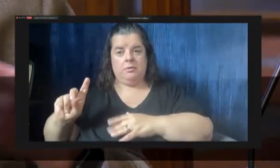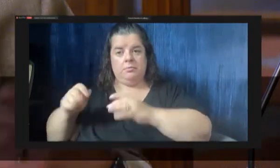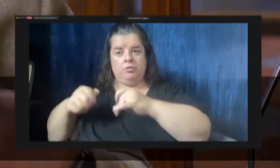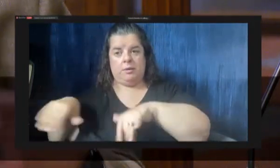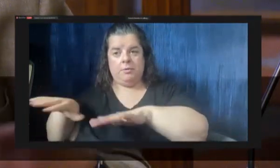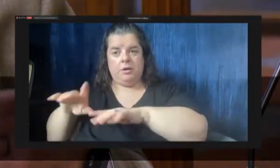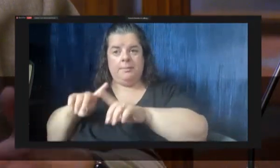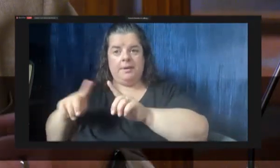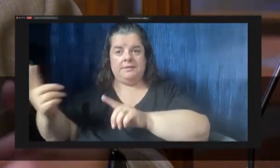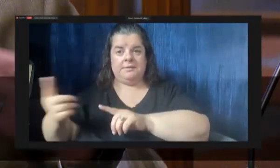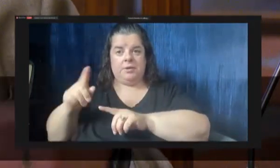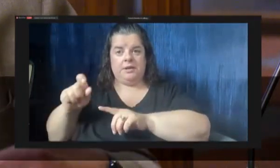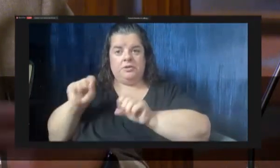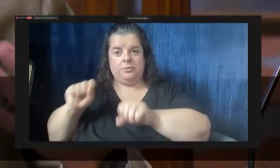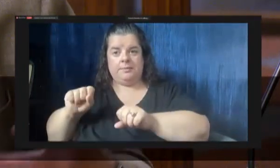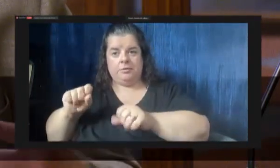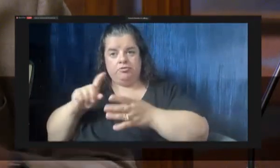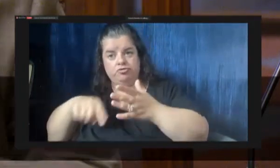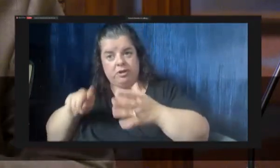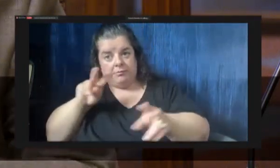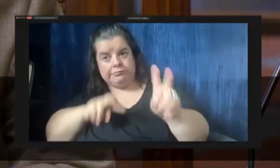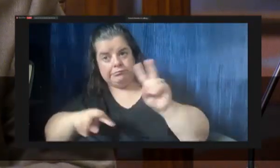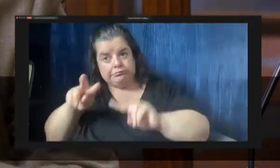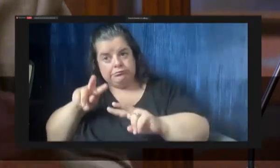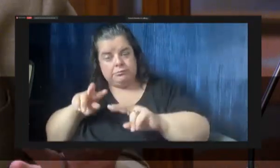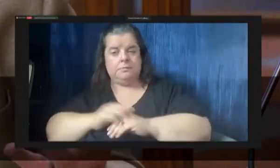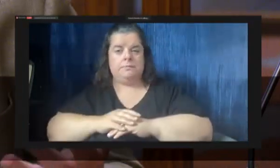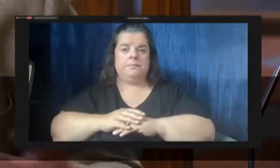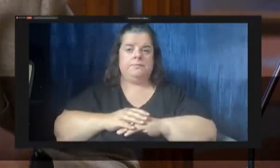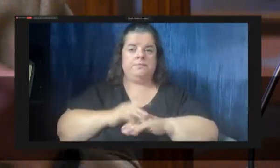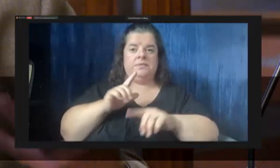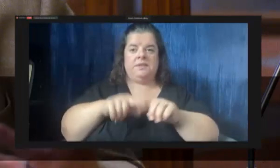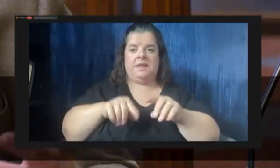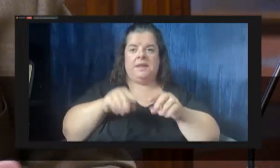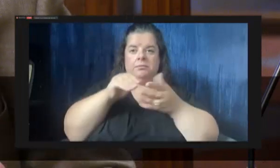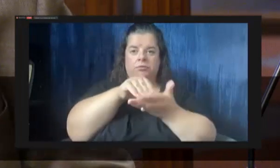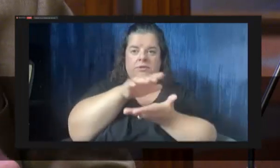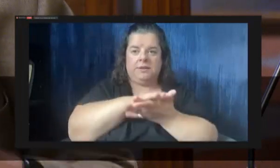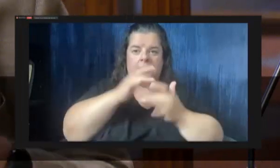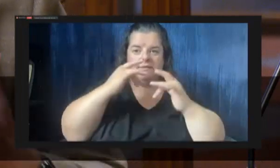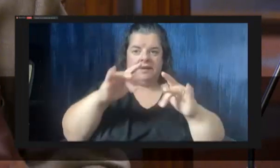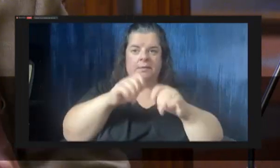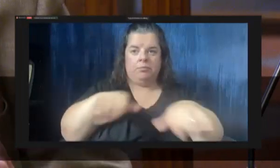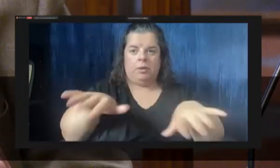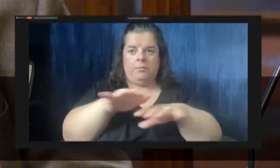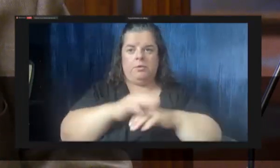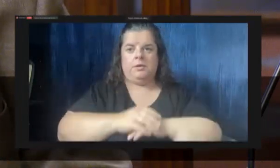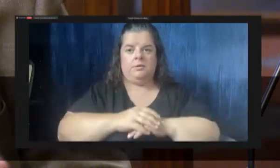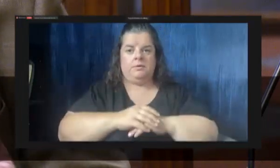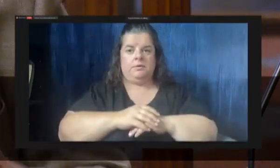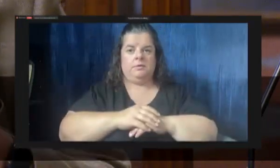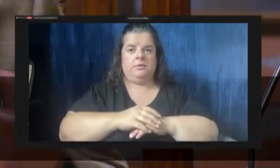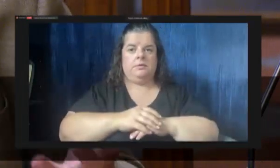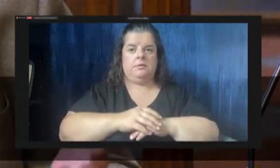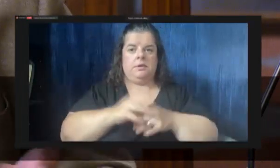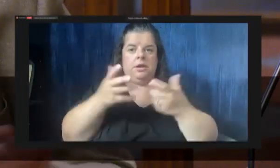someone has to be able to be there to watch that trap. We can't put it on vacant property just because we don't want someone to